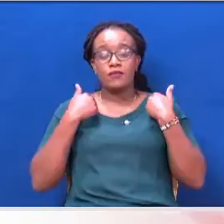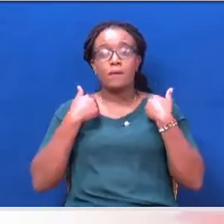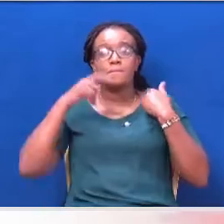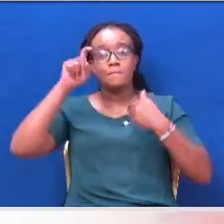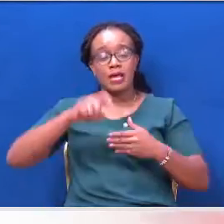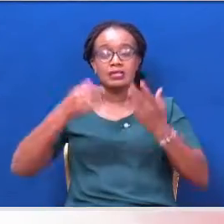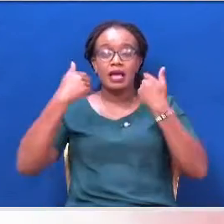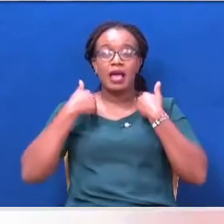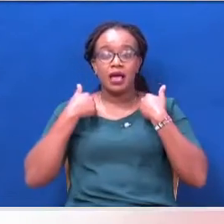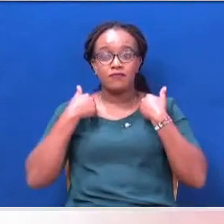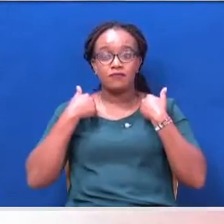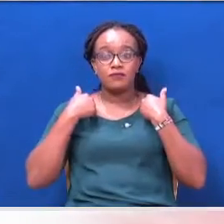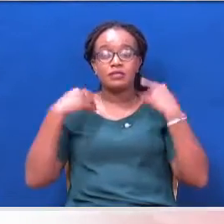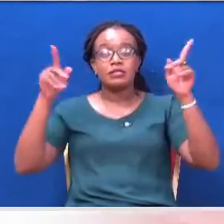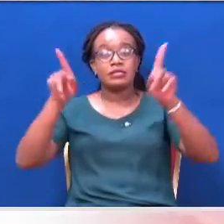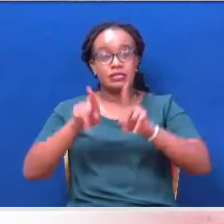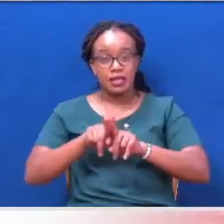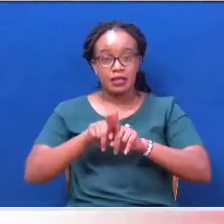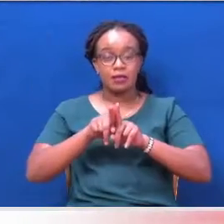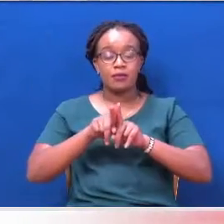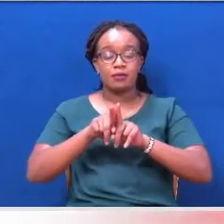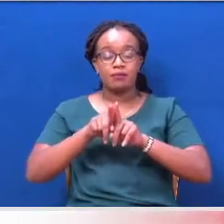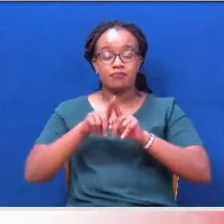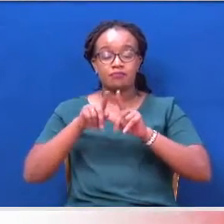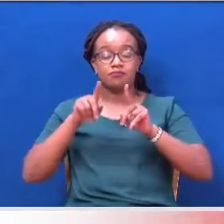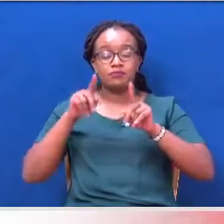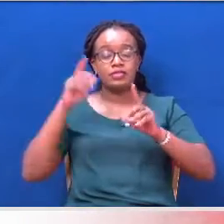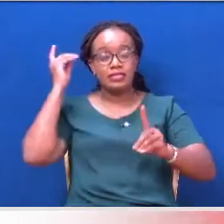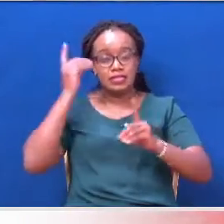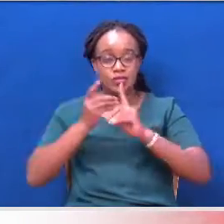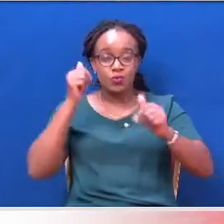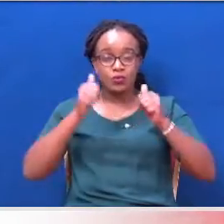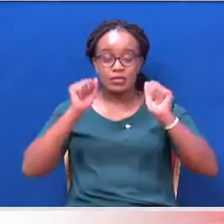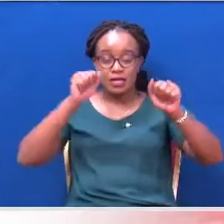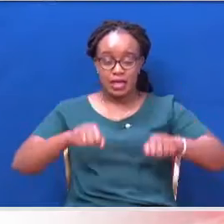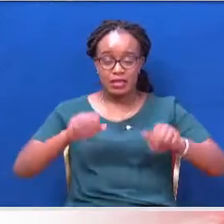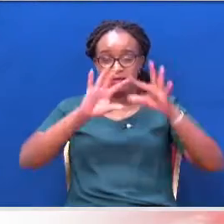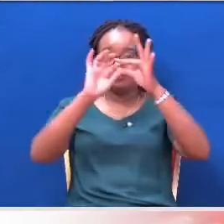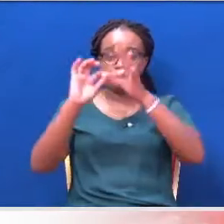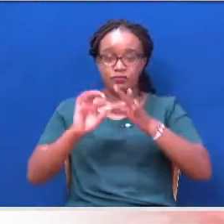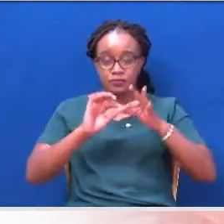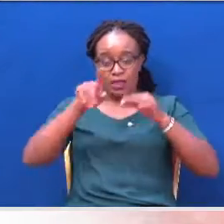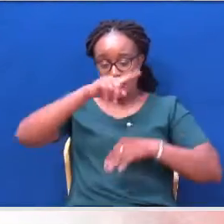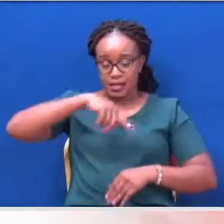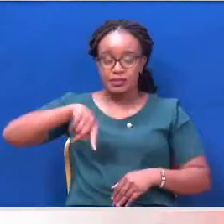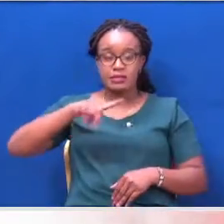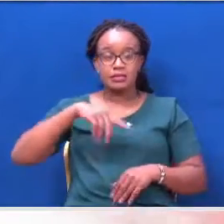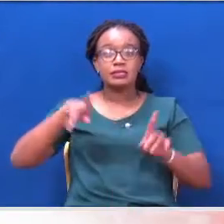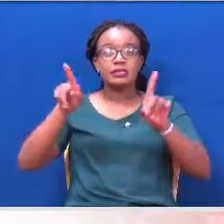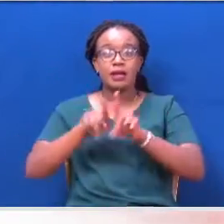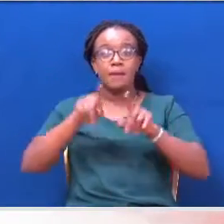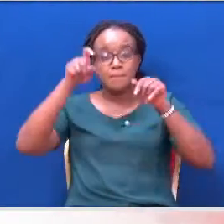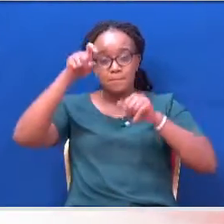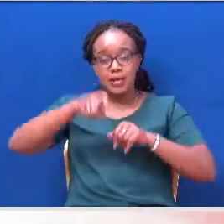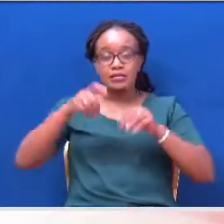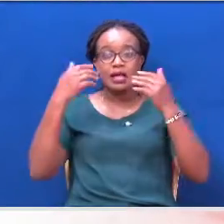be a common thread of issues that can unite us, that can bring us together. And we must have a critical mass of